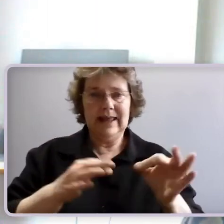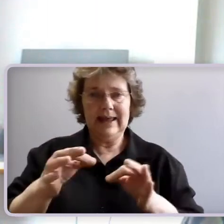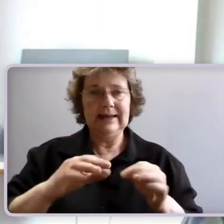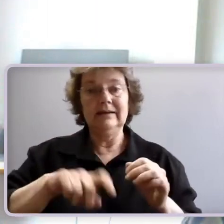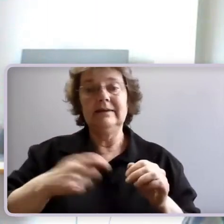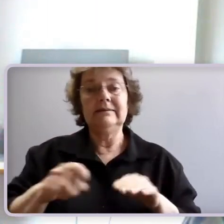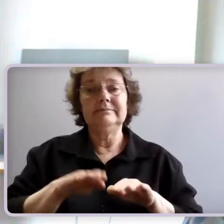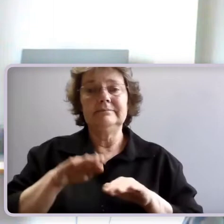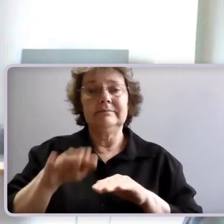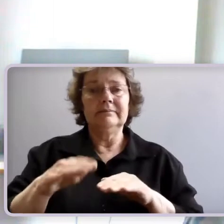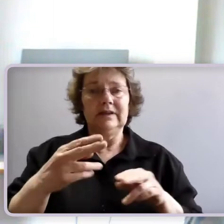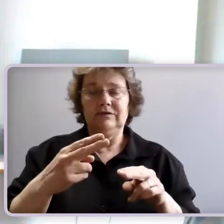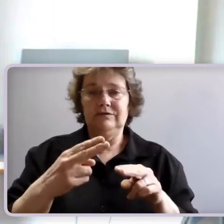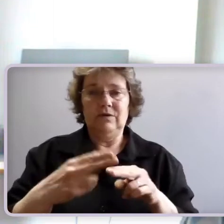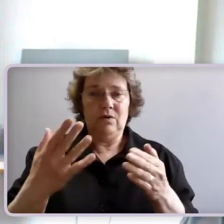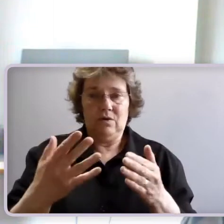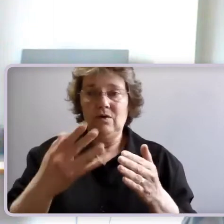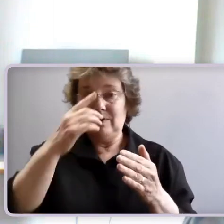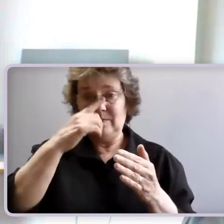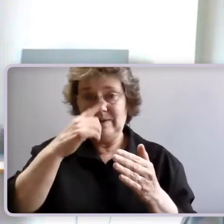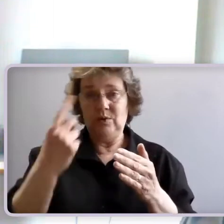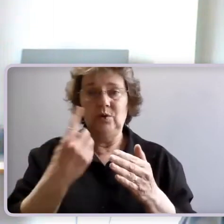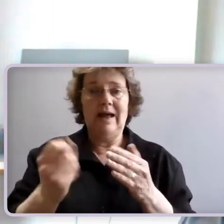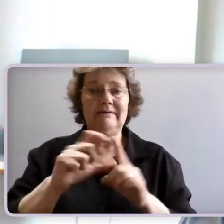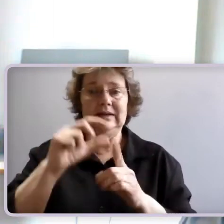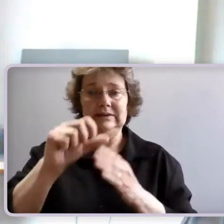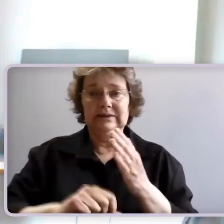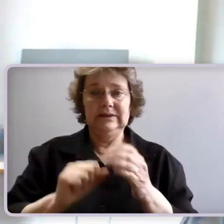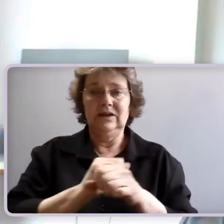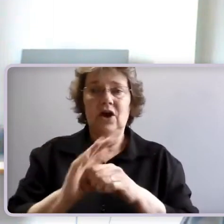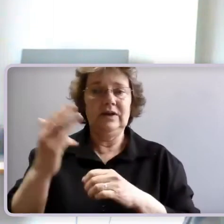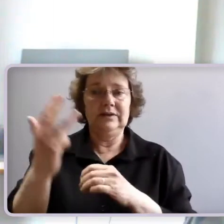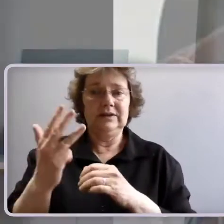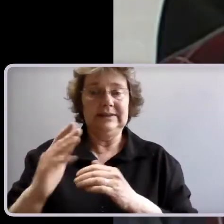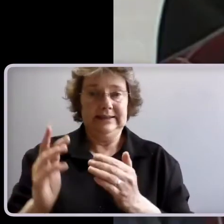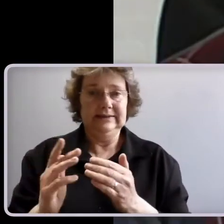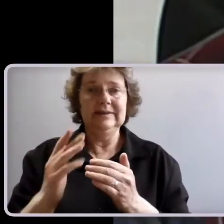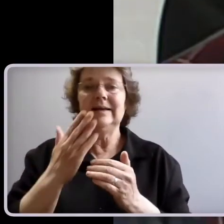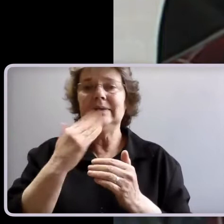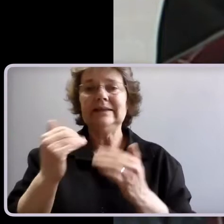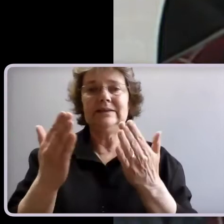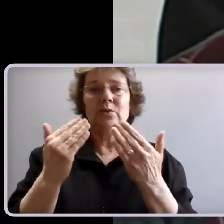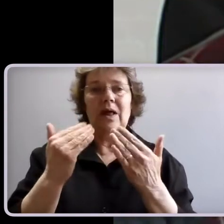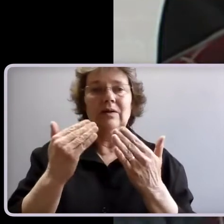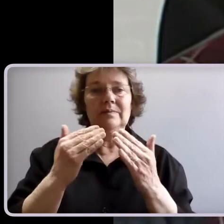with disability? Please give a warm welcome to the one and only El Gibbs.